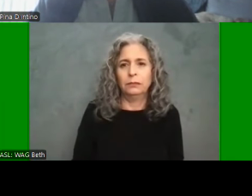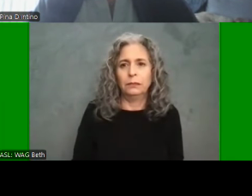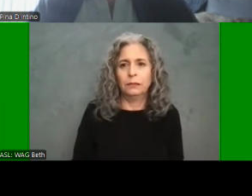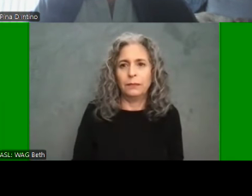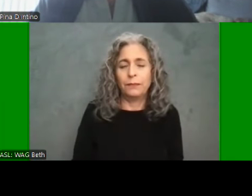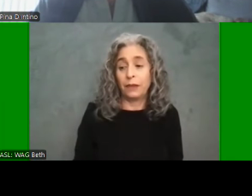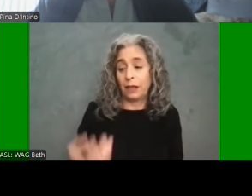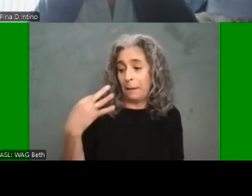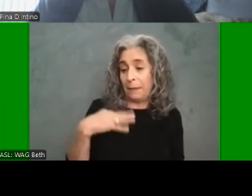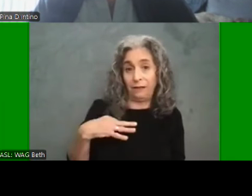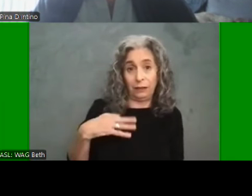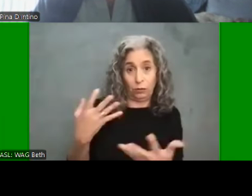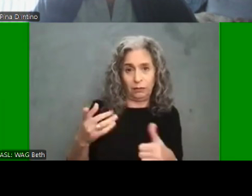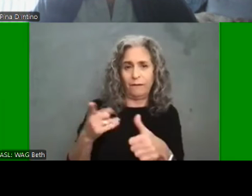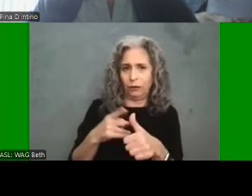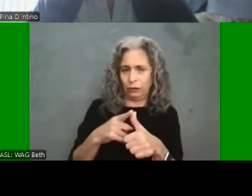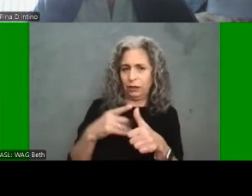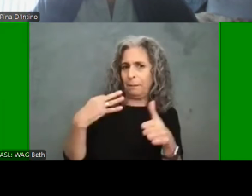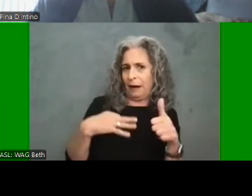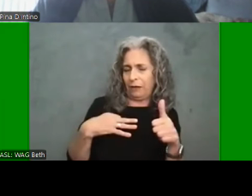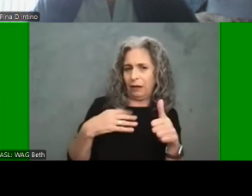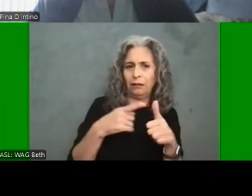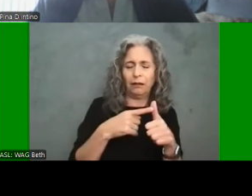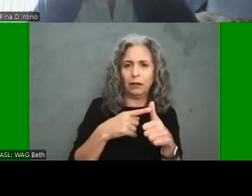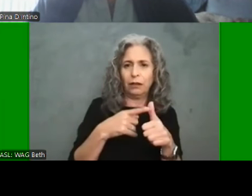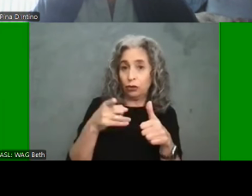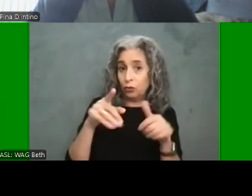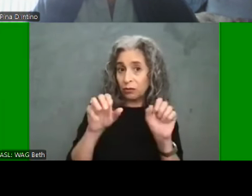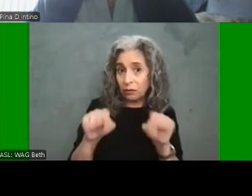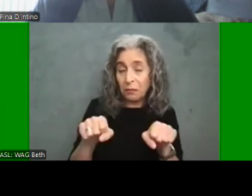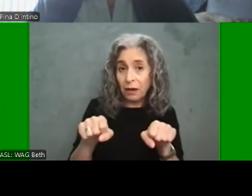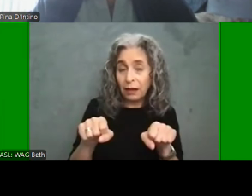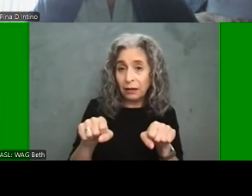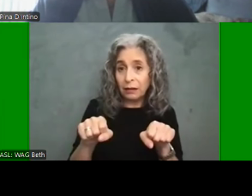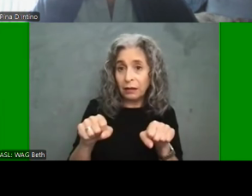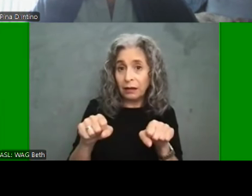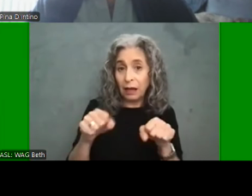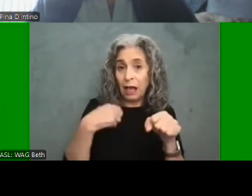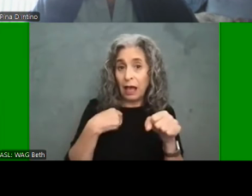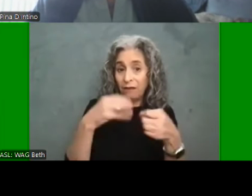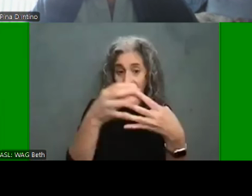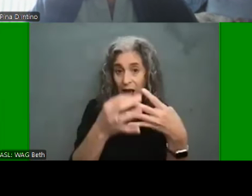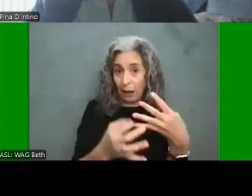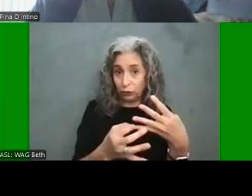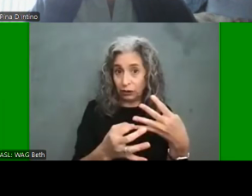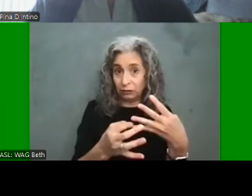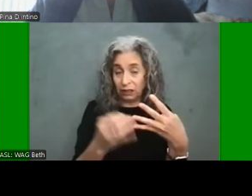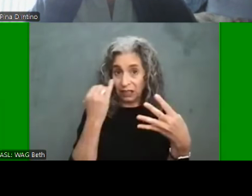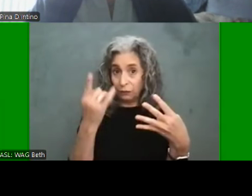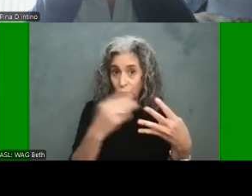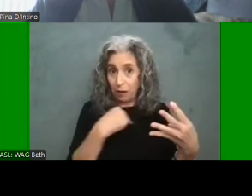the benefits, the first benefit is that you have the option as a member